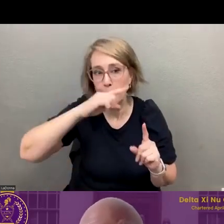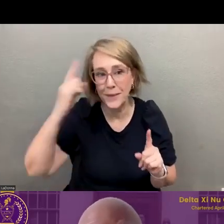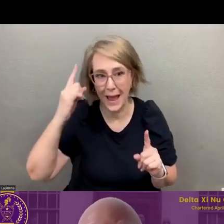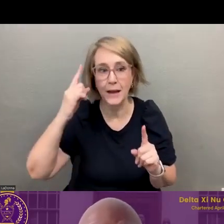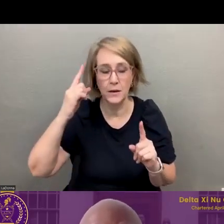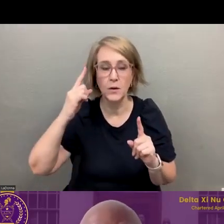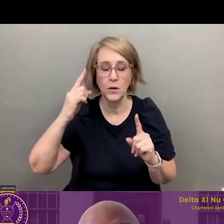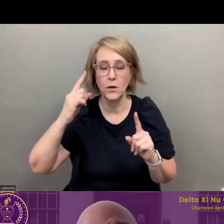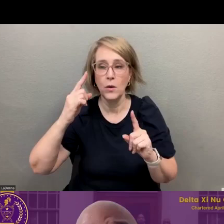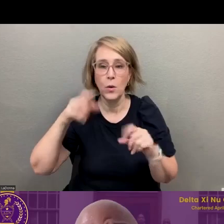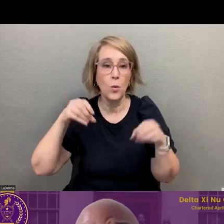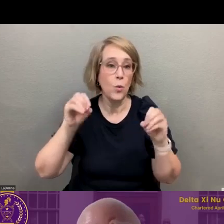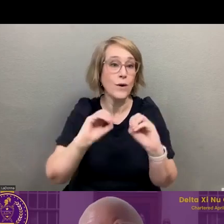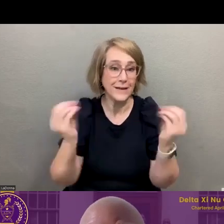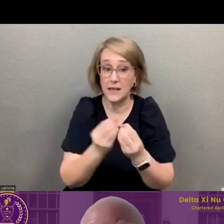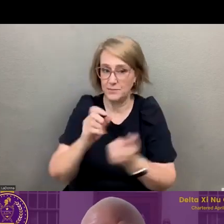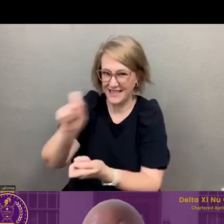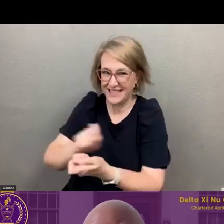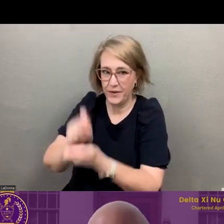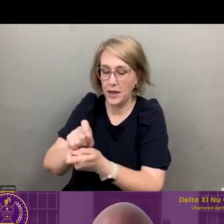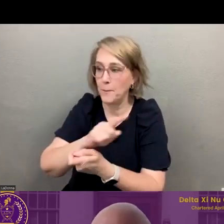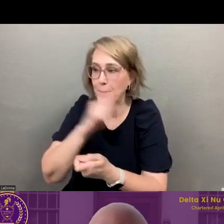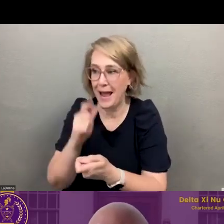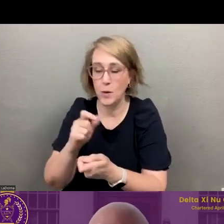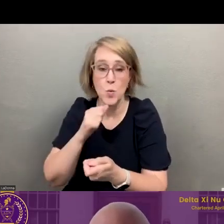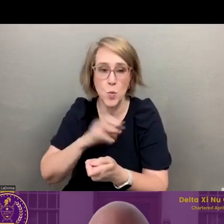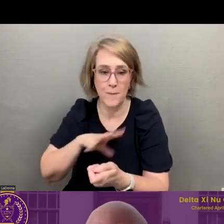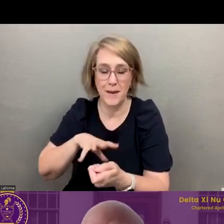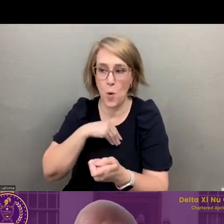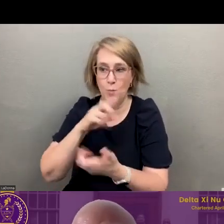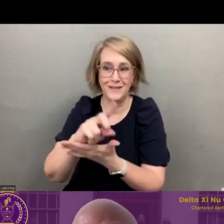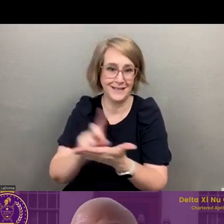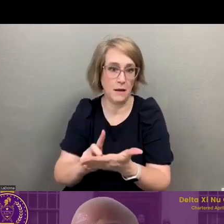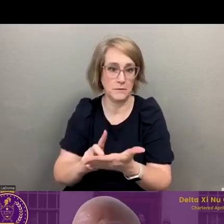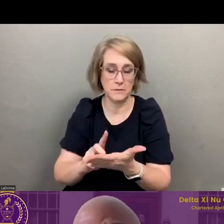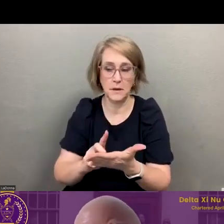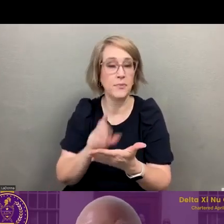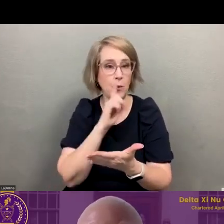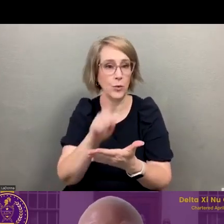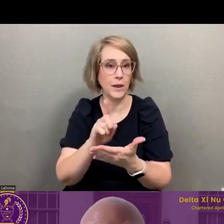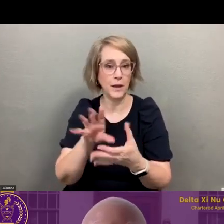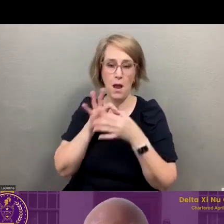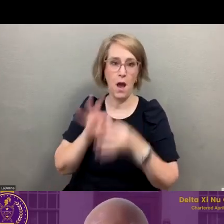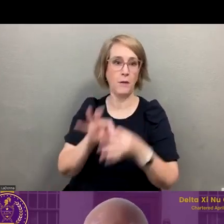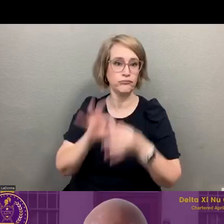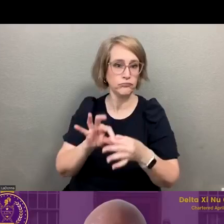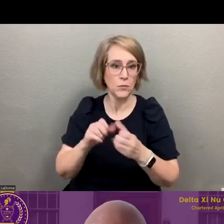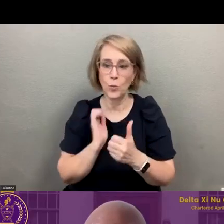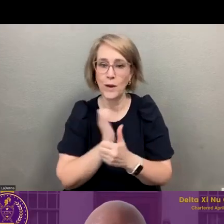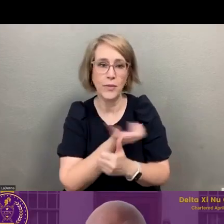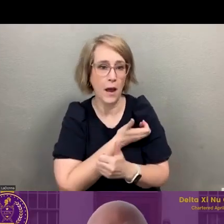woman-owned design firm that helped to create the program. And in doing so, it really resonated with our Black and African American community